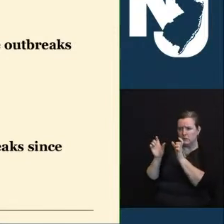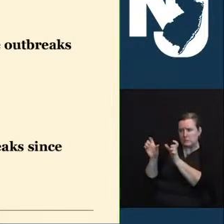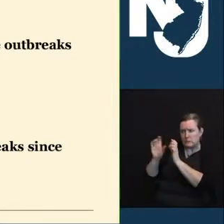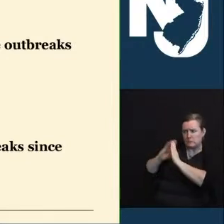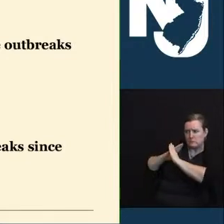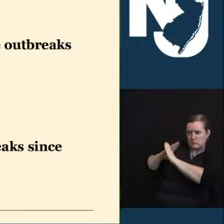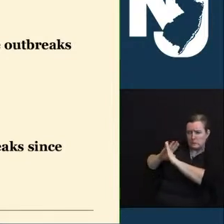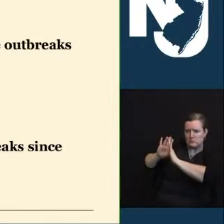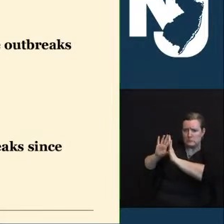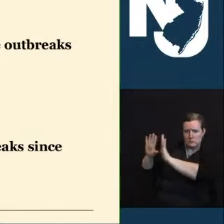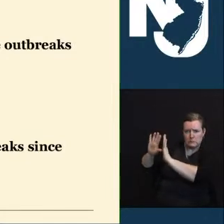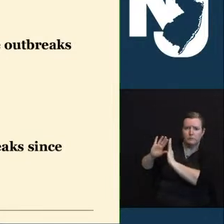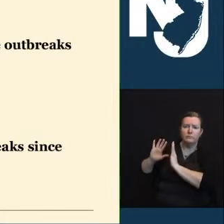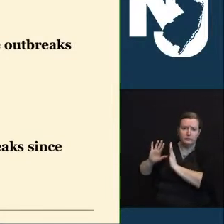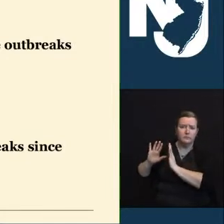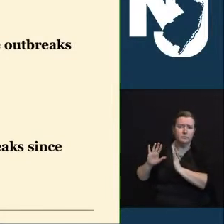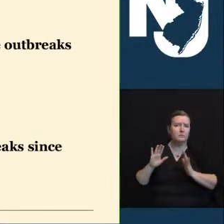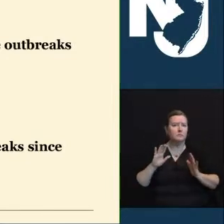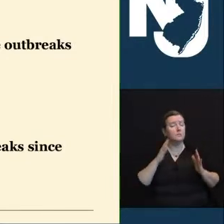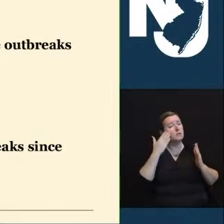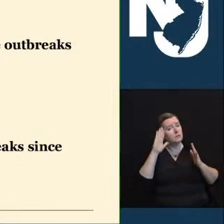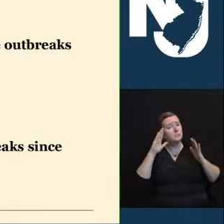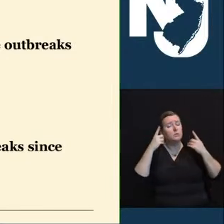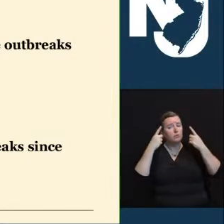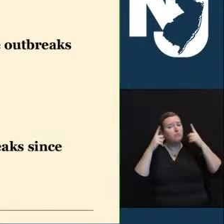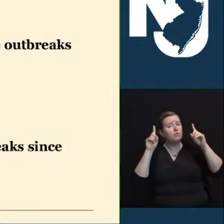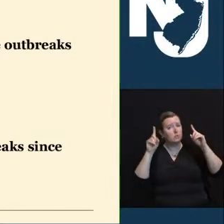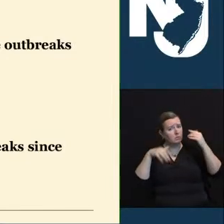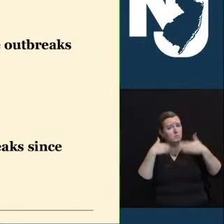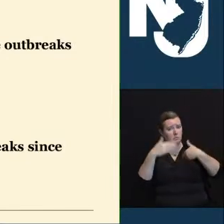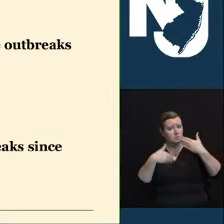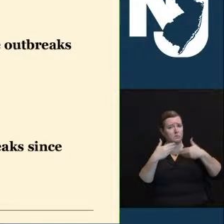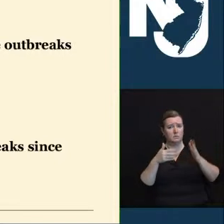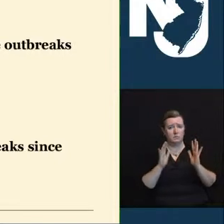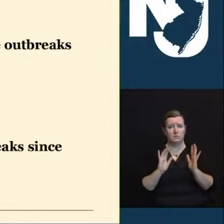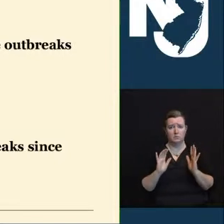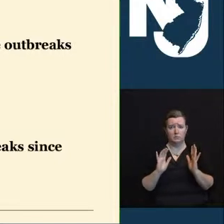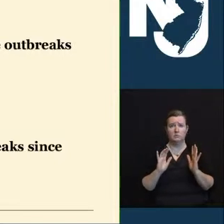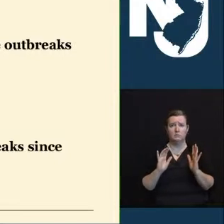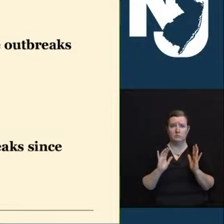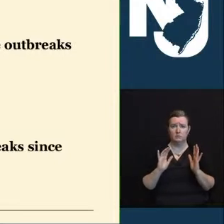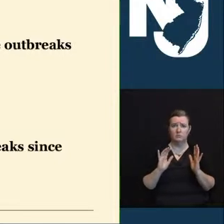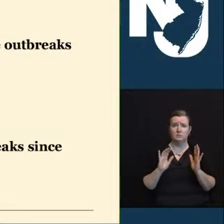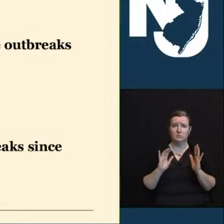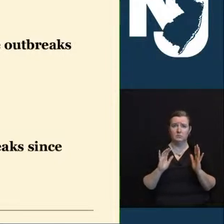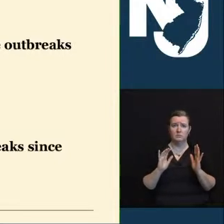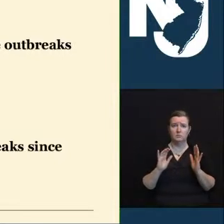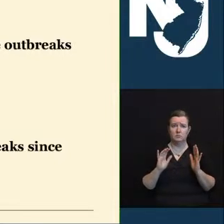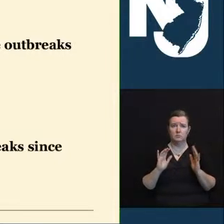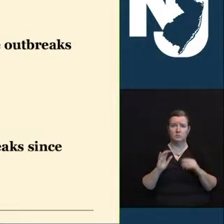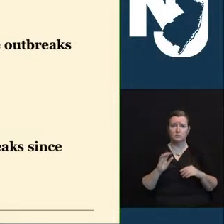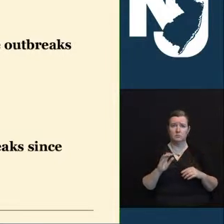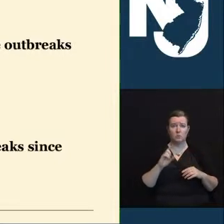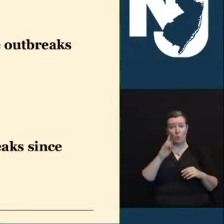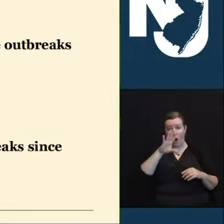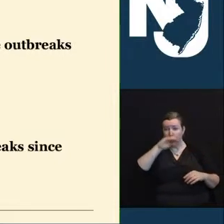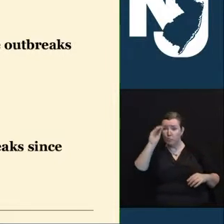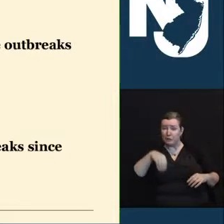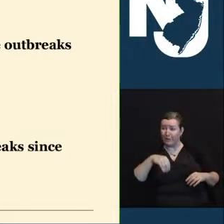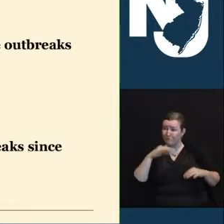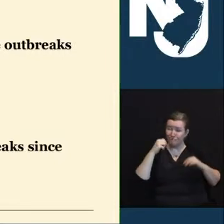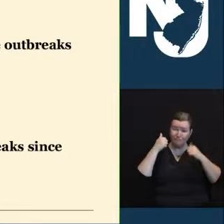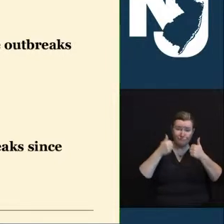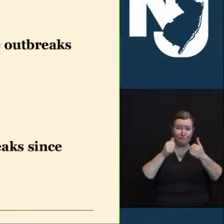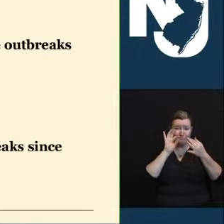effort continues to work as designed and as intended. Certainly not batting 1,000, and let me tell you this, folks, this